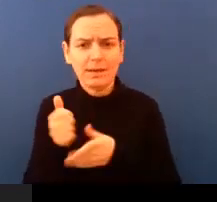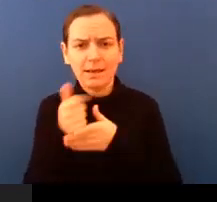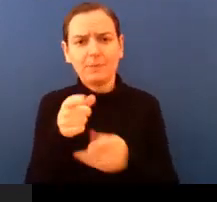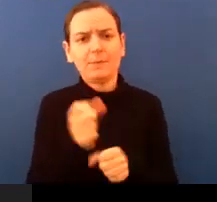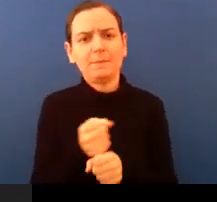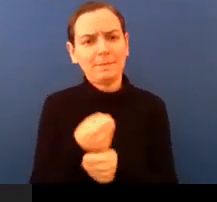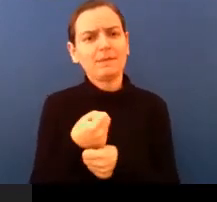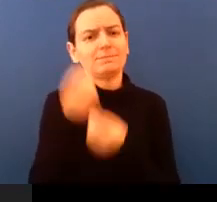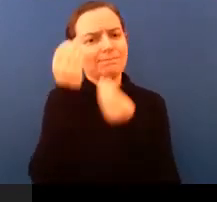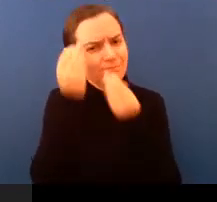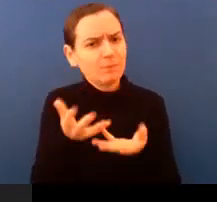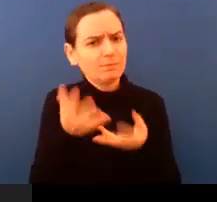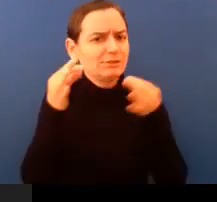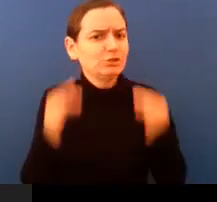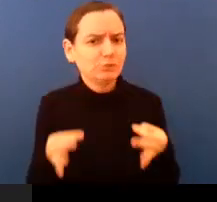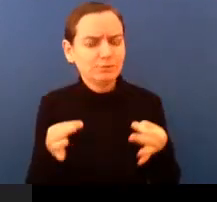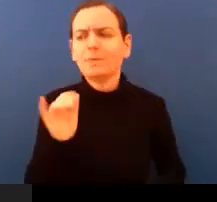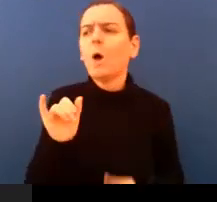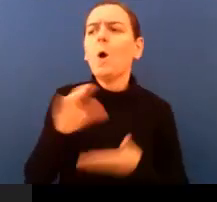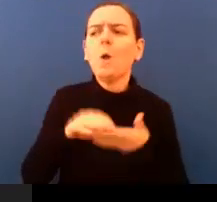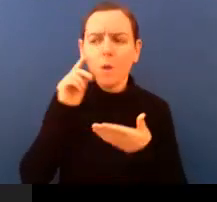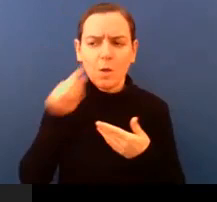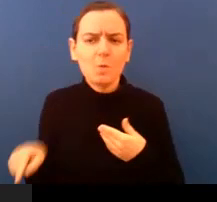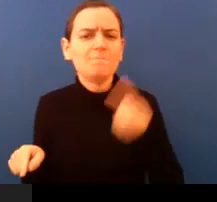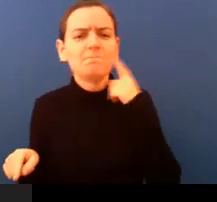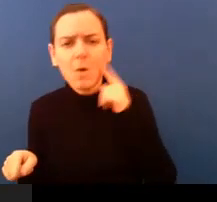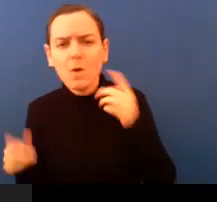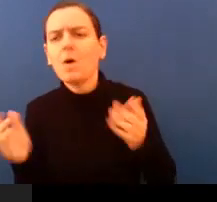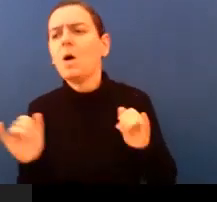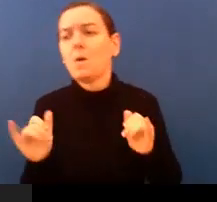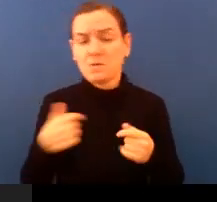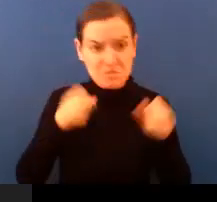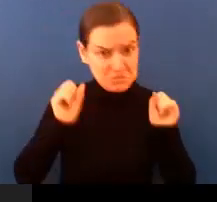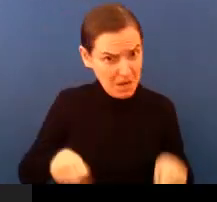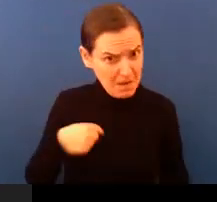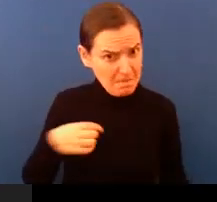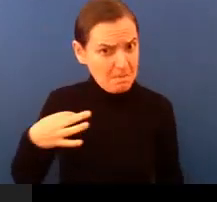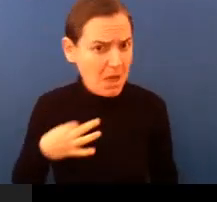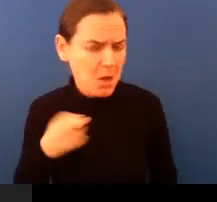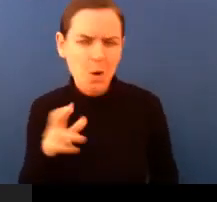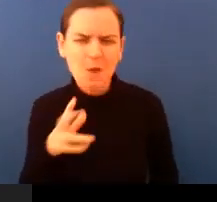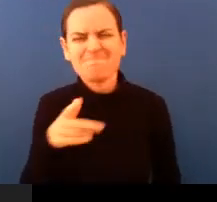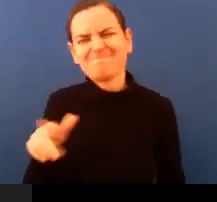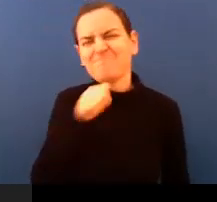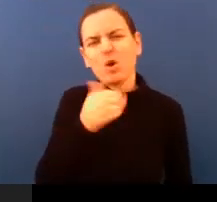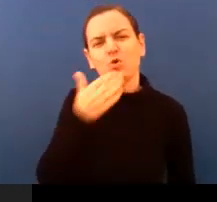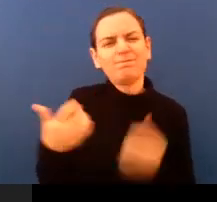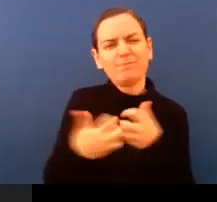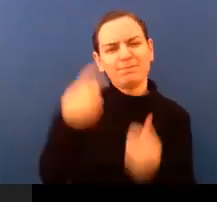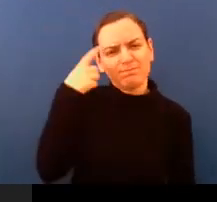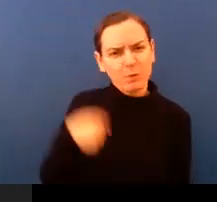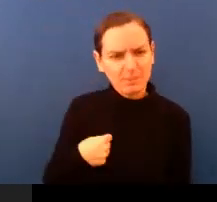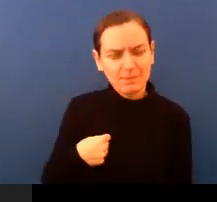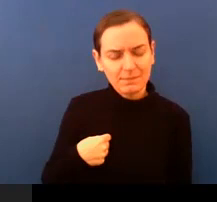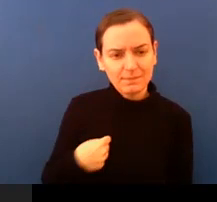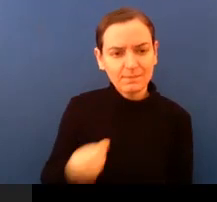Basic O&M skills are needed before switching to a guide dog from a cane. A cane can be placed away